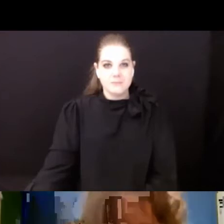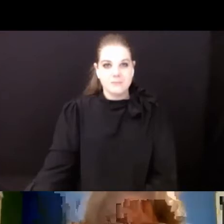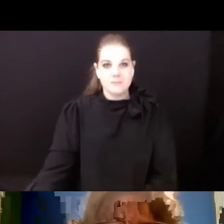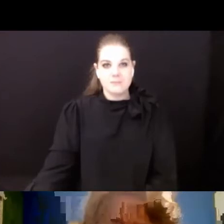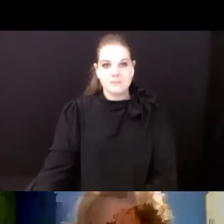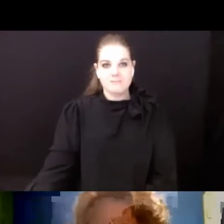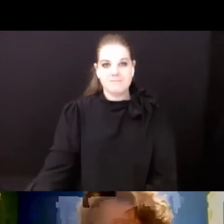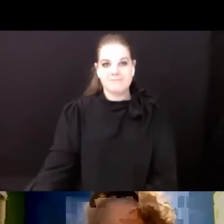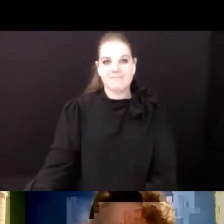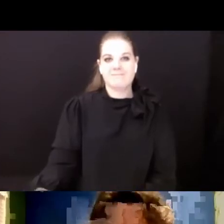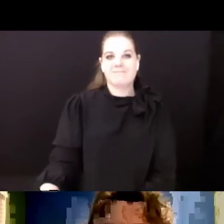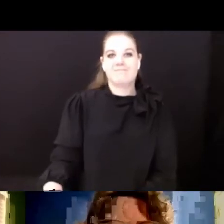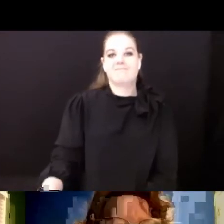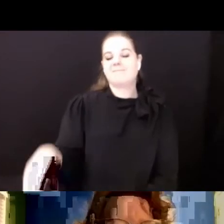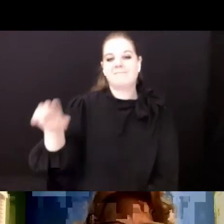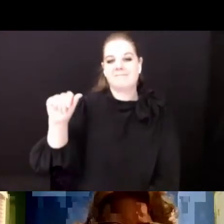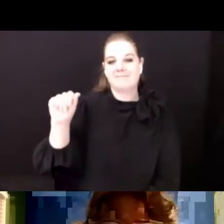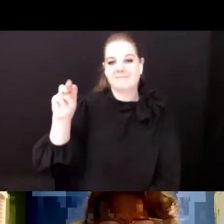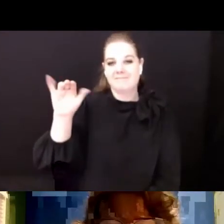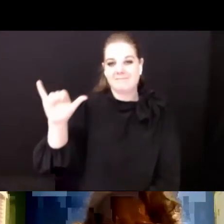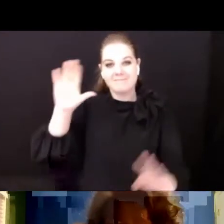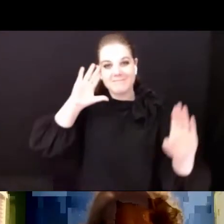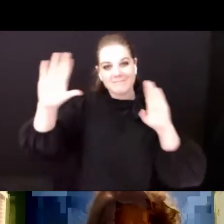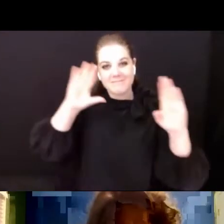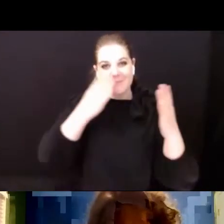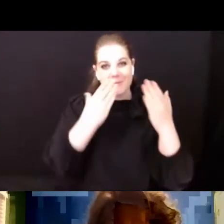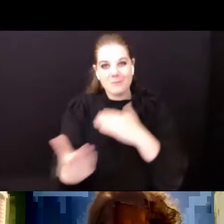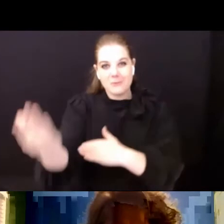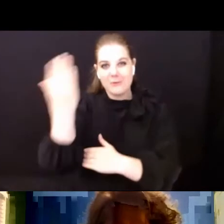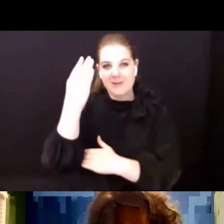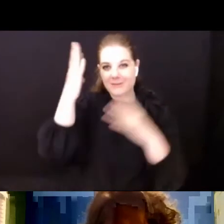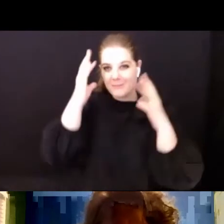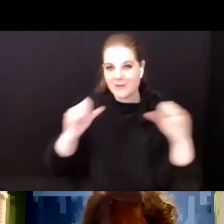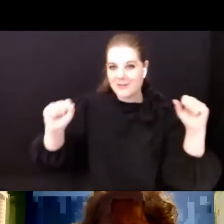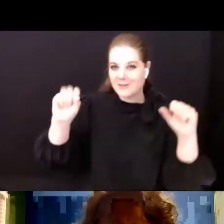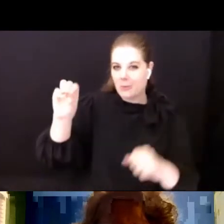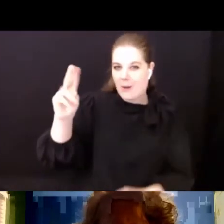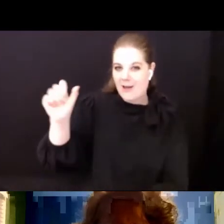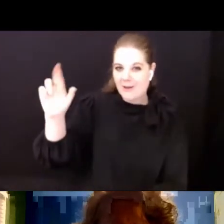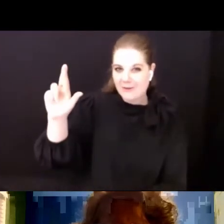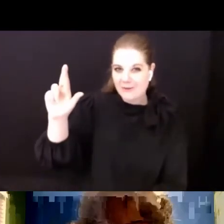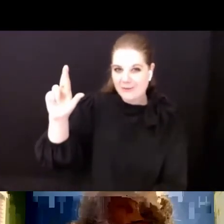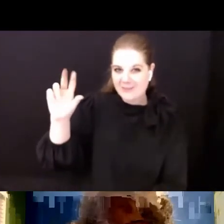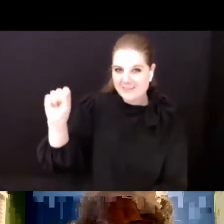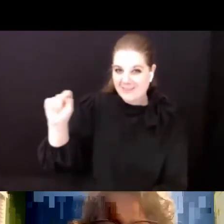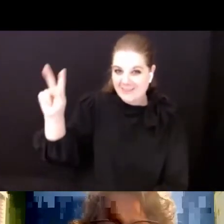Hi, good morning, President Wacker and Steve. How are you?